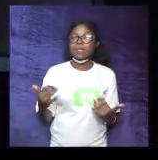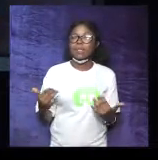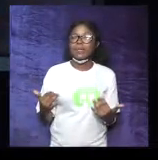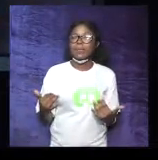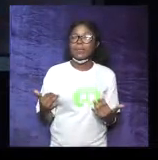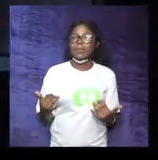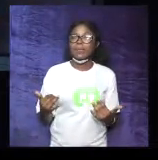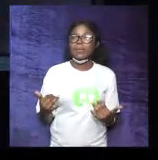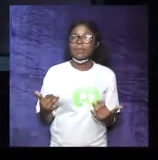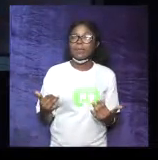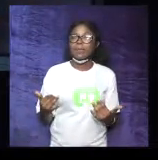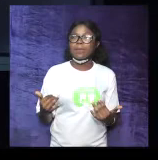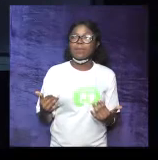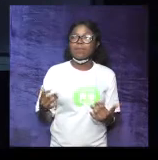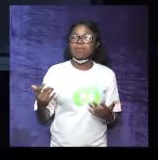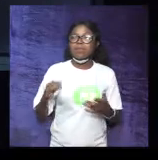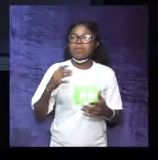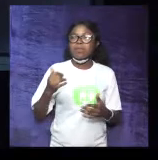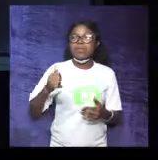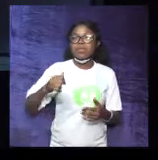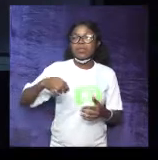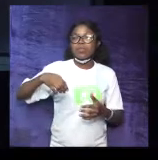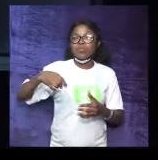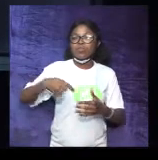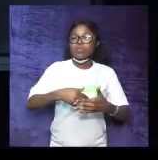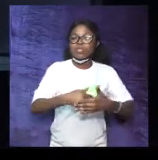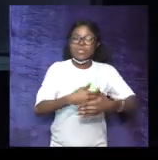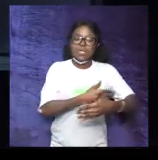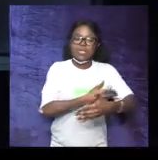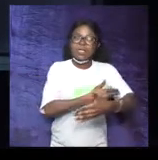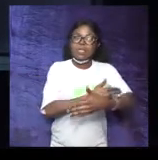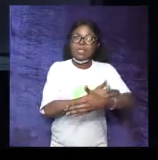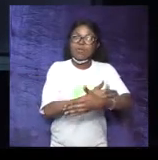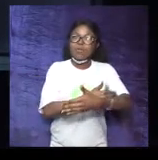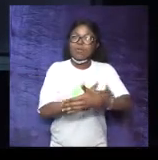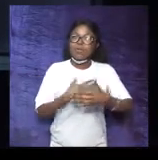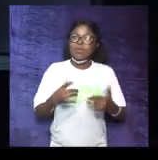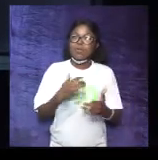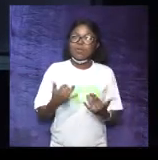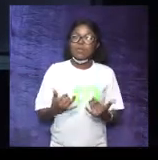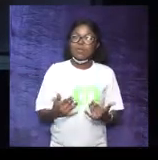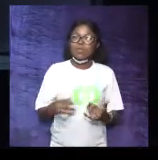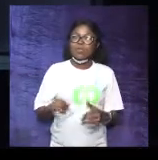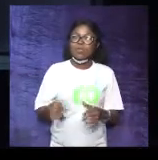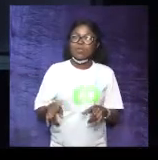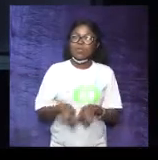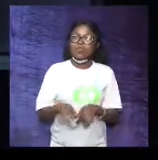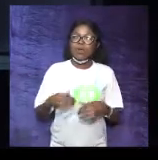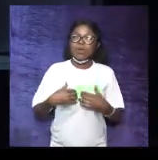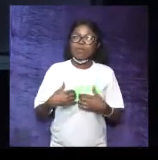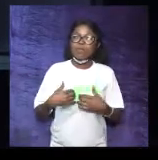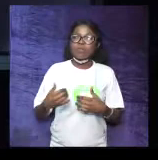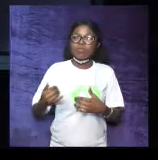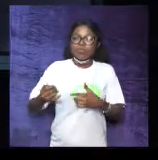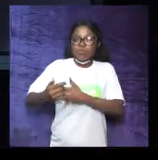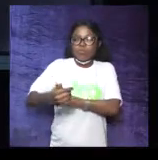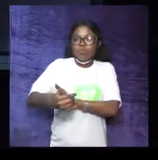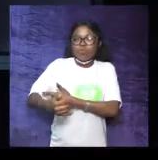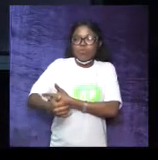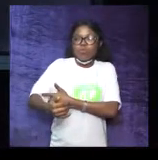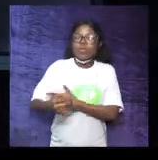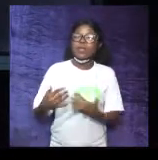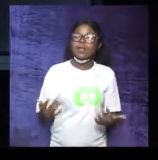Now, the Z has an elbow here, so you put it inside the elbow like this. It also has an elbow here, so you put inside the second